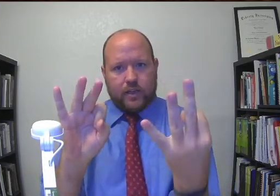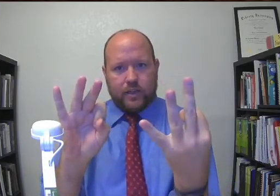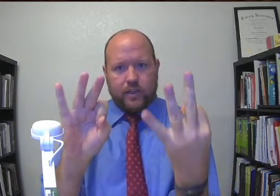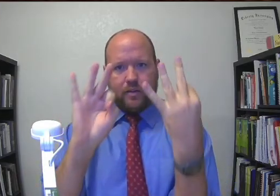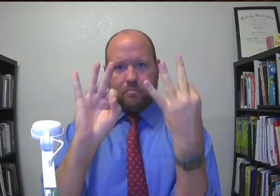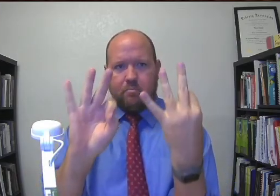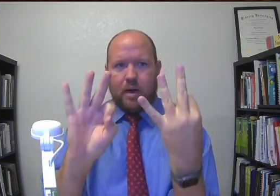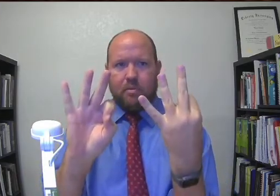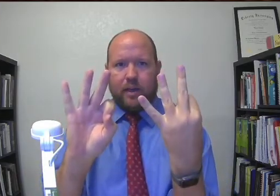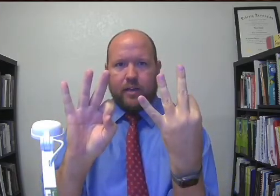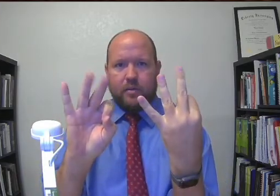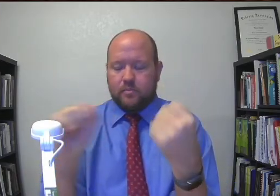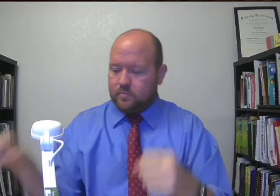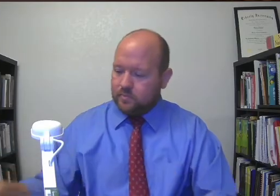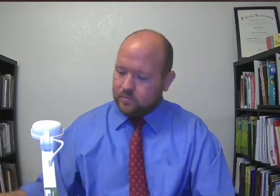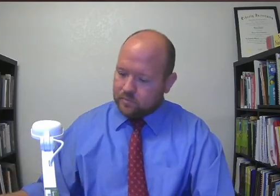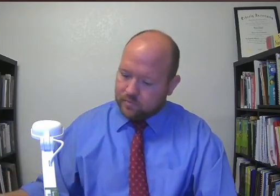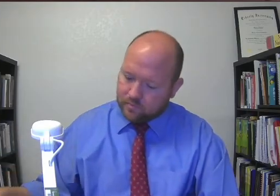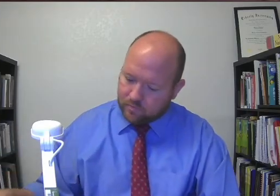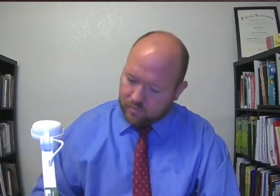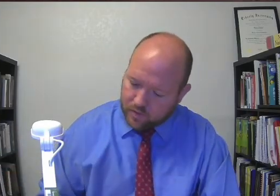Public. Public.